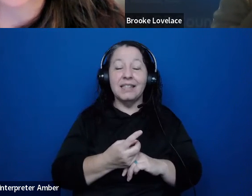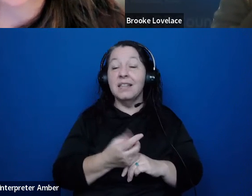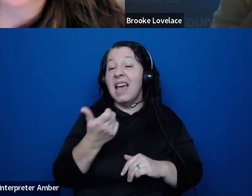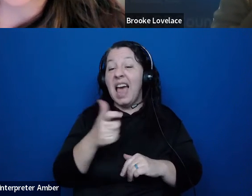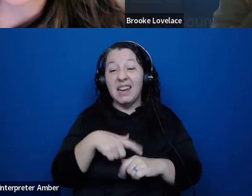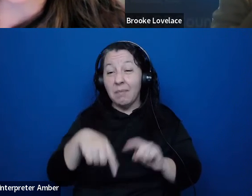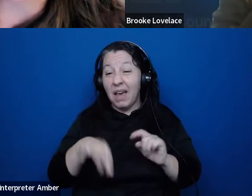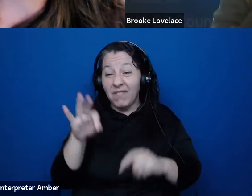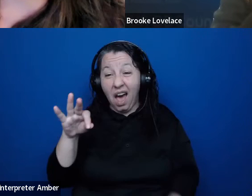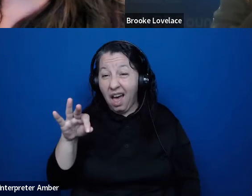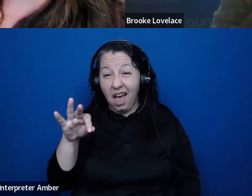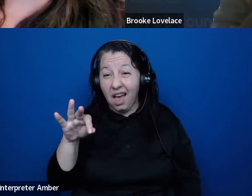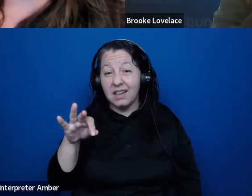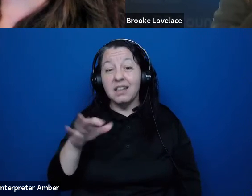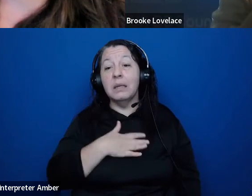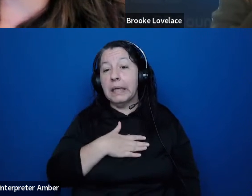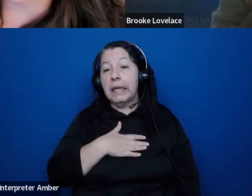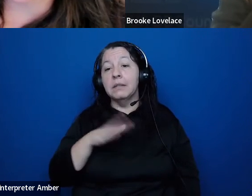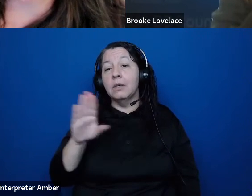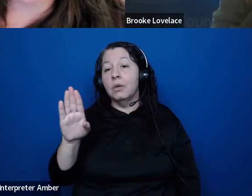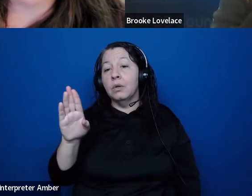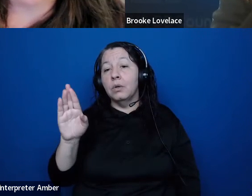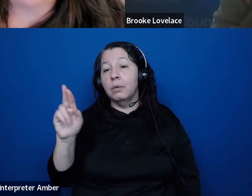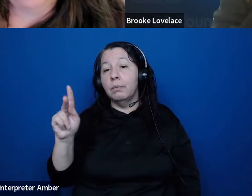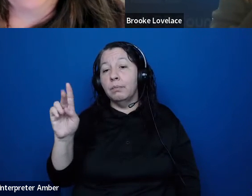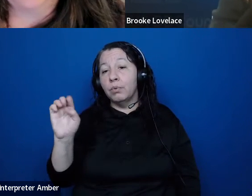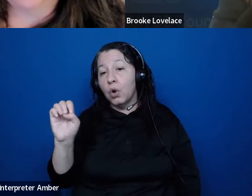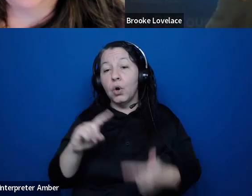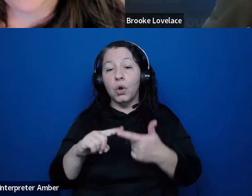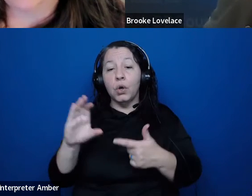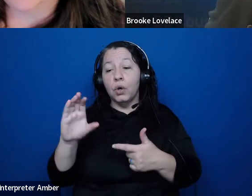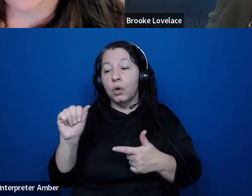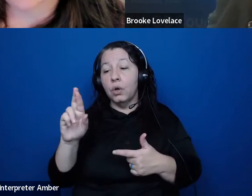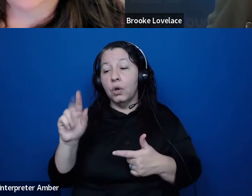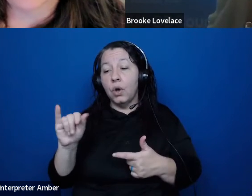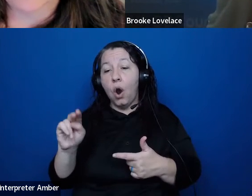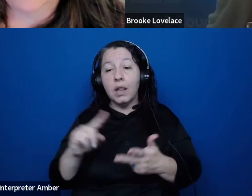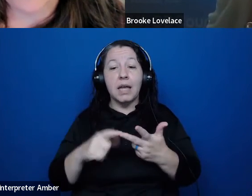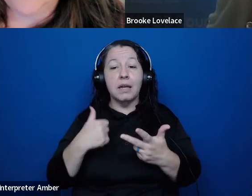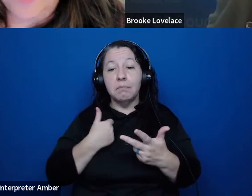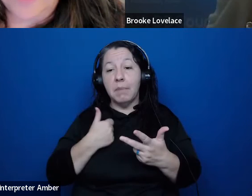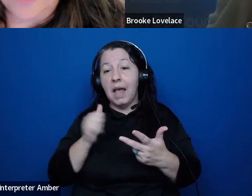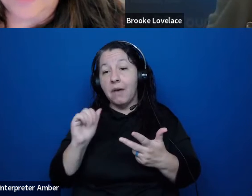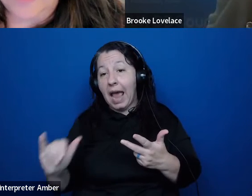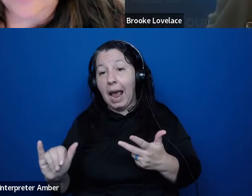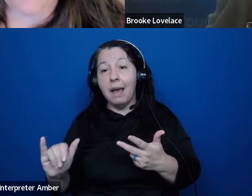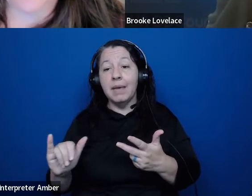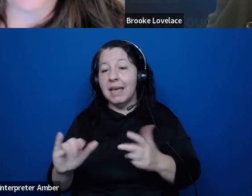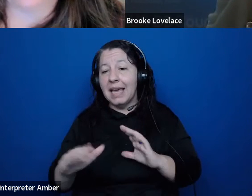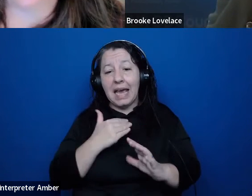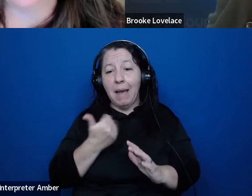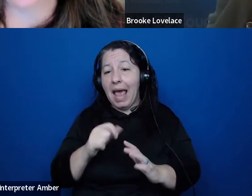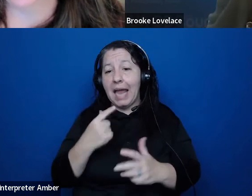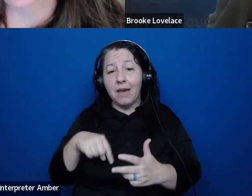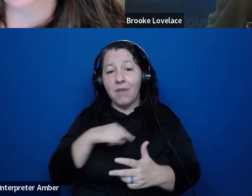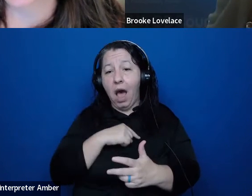something, just shoot Brooke, Carlin, or I an email, and we would be happy to help you find that. And I wanted to